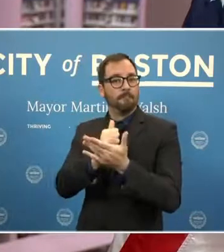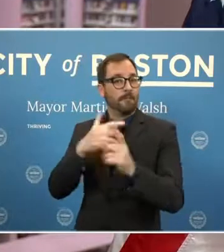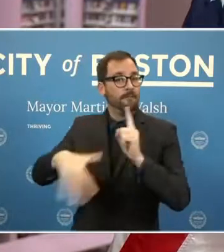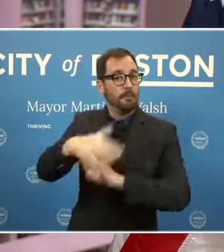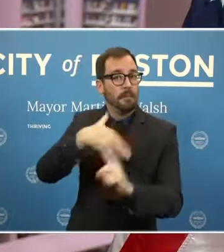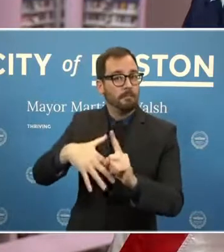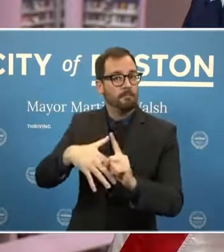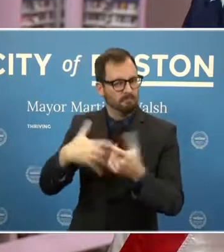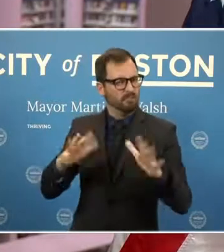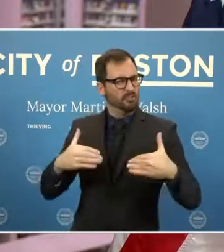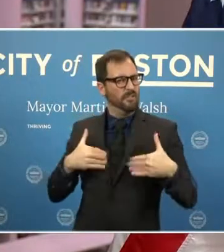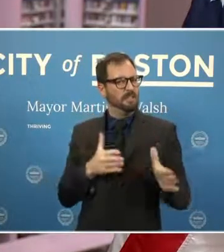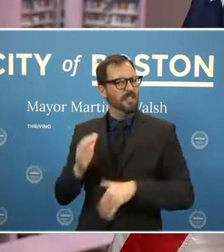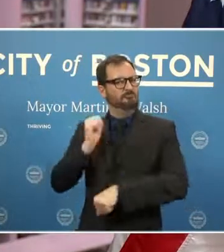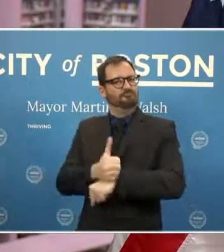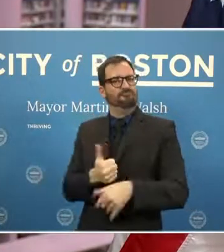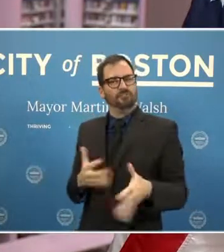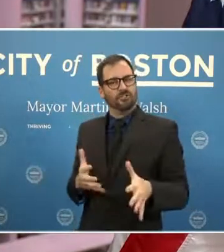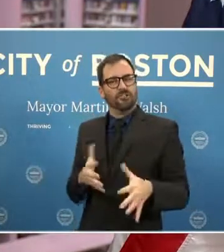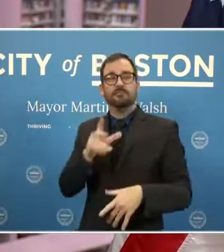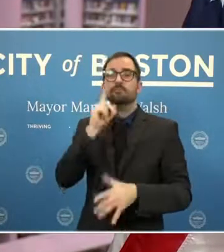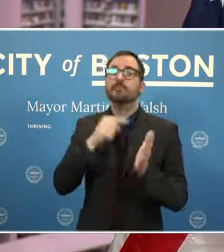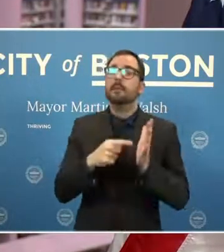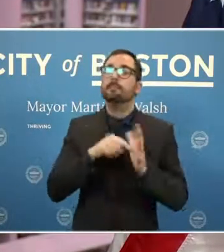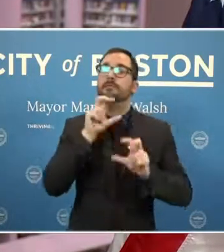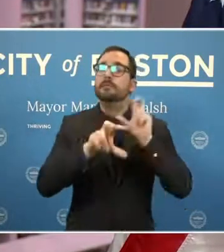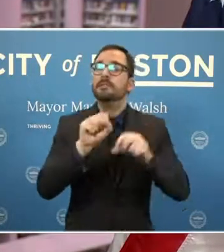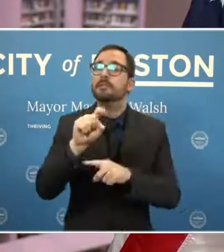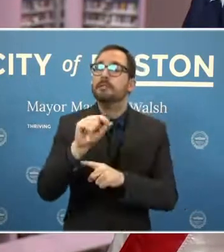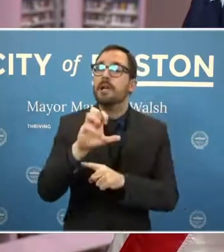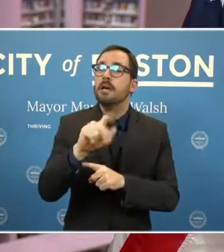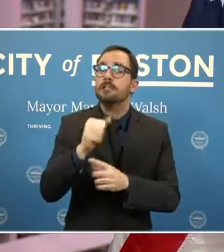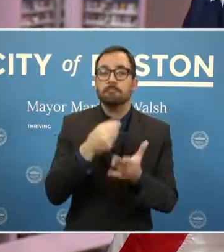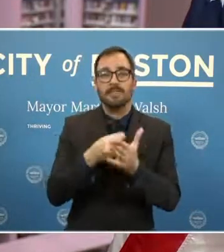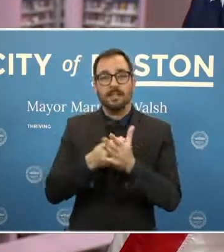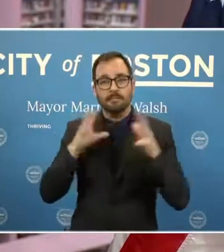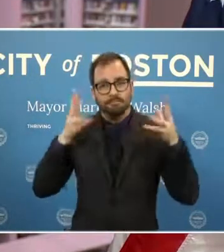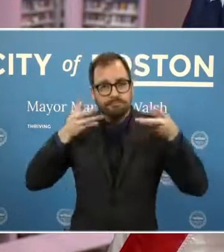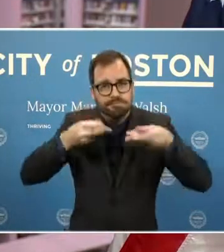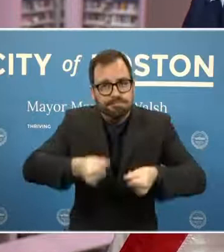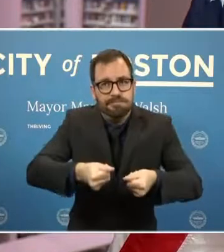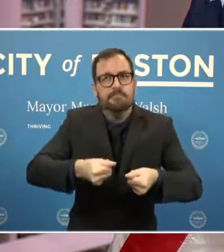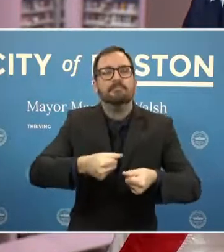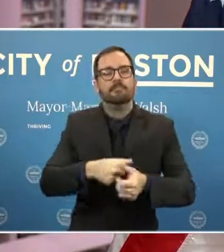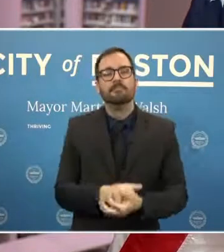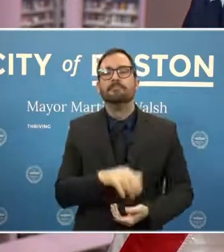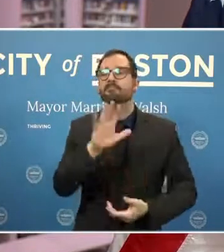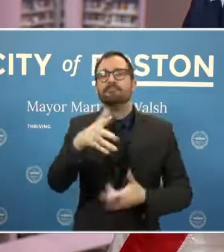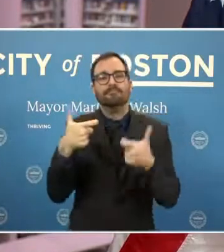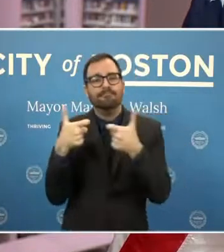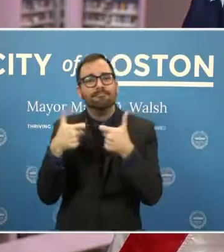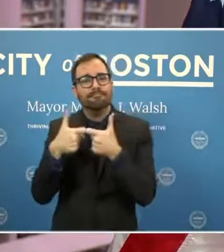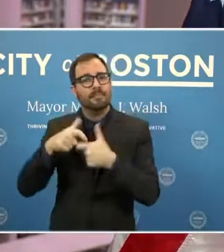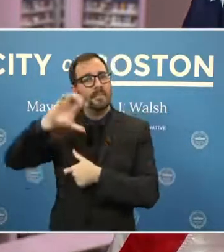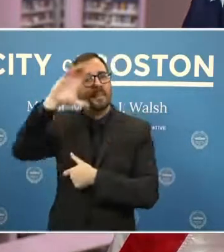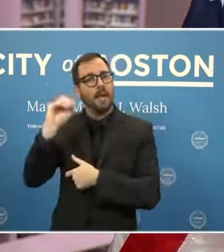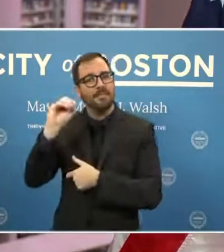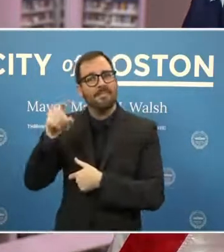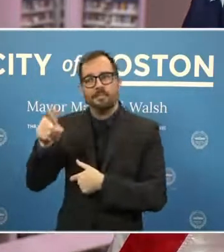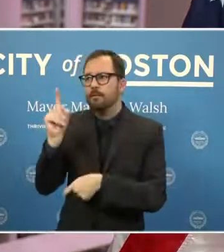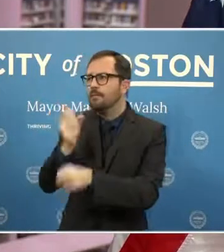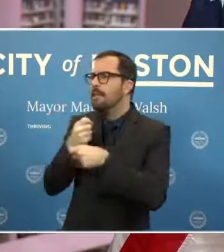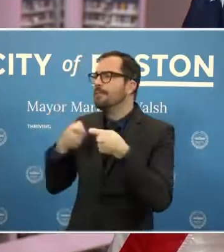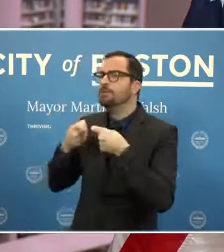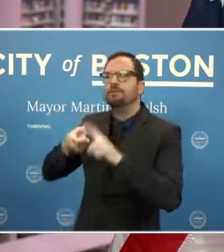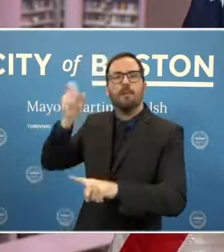from climate-friendly sources. We've also moved major investments forward in resilient parks, protecting our city from flooding,